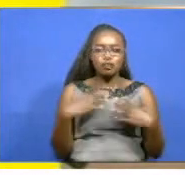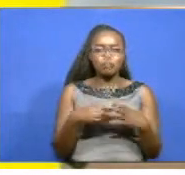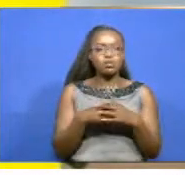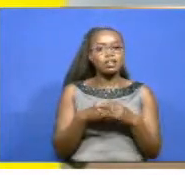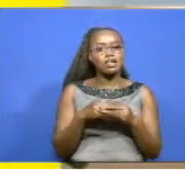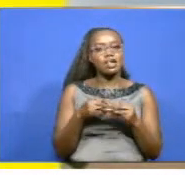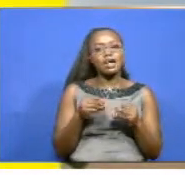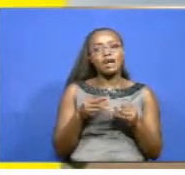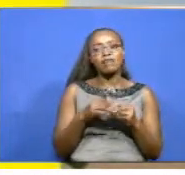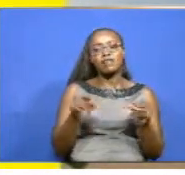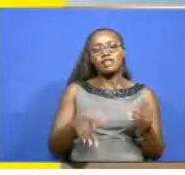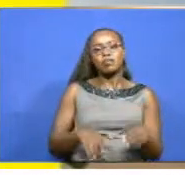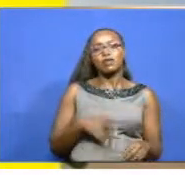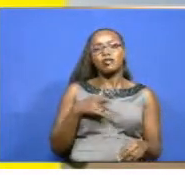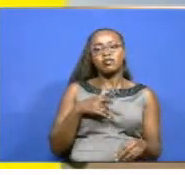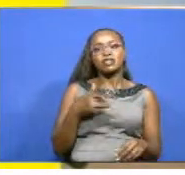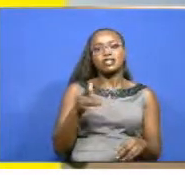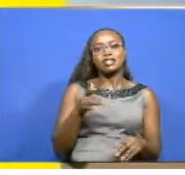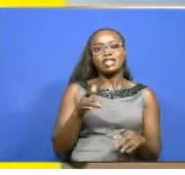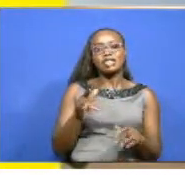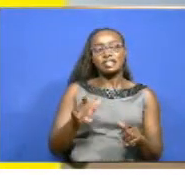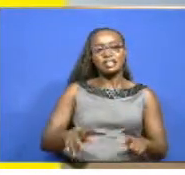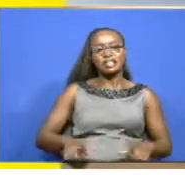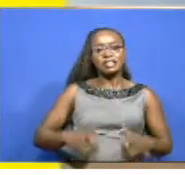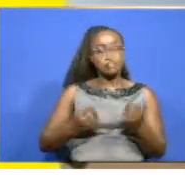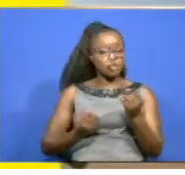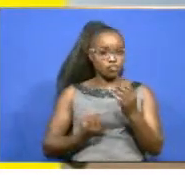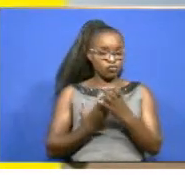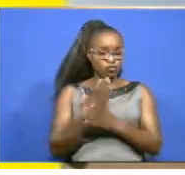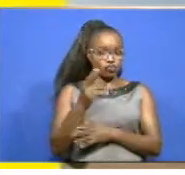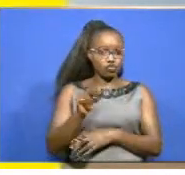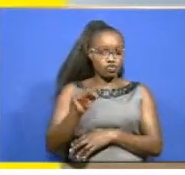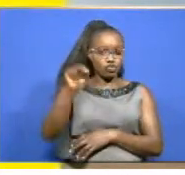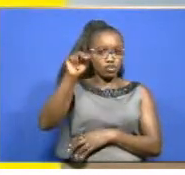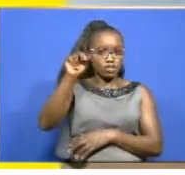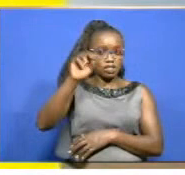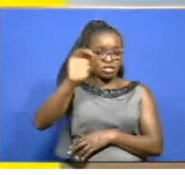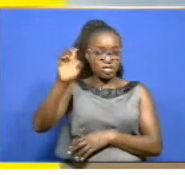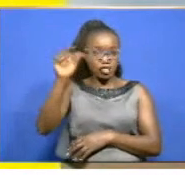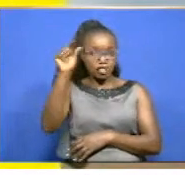that they can actually live and thrive in the northeastern region, even if they were not born and bred there?